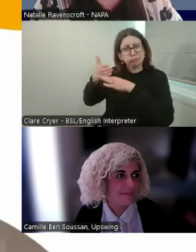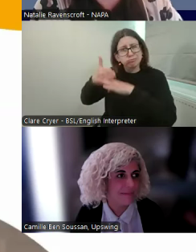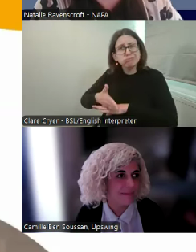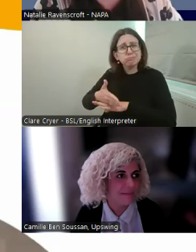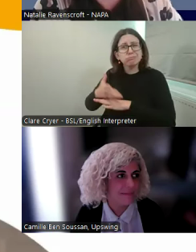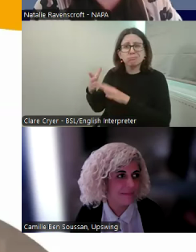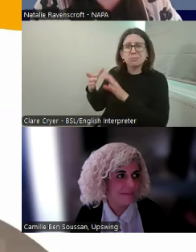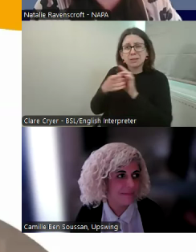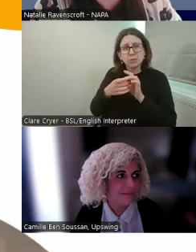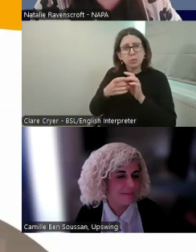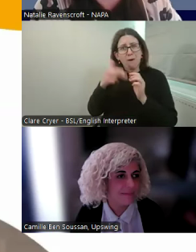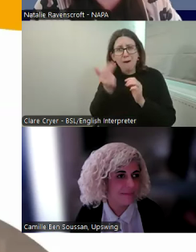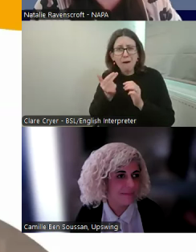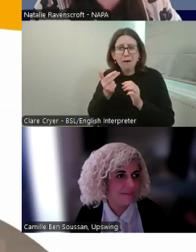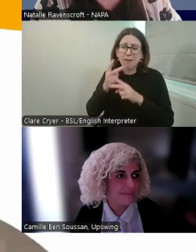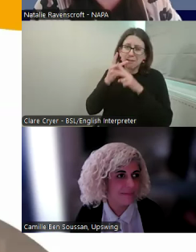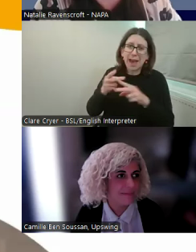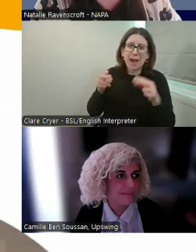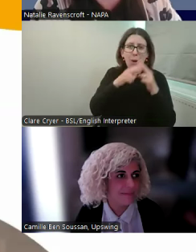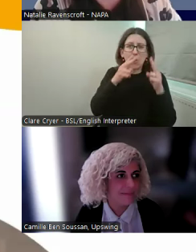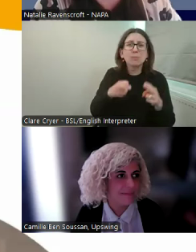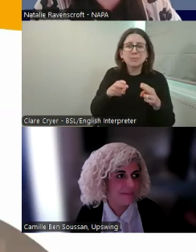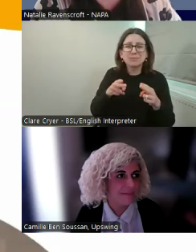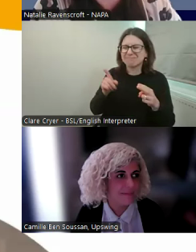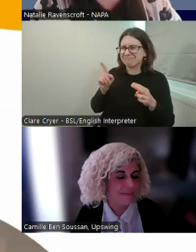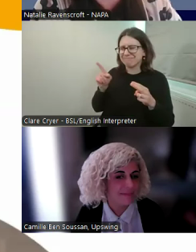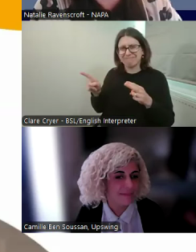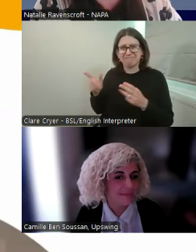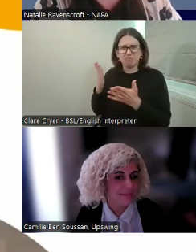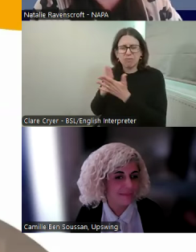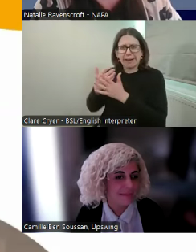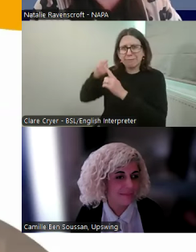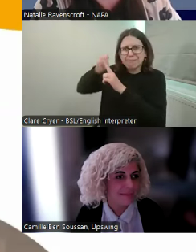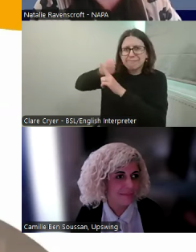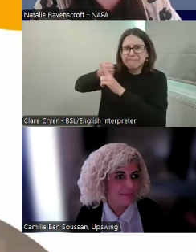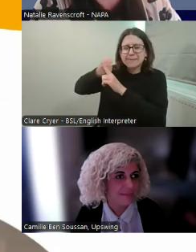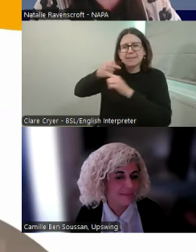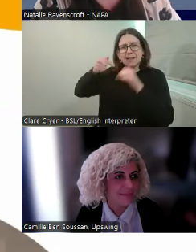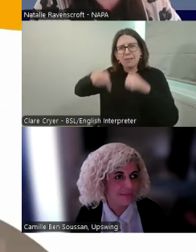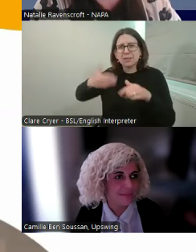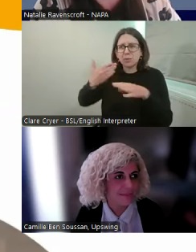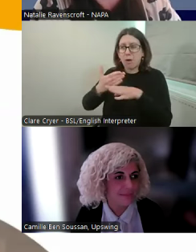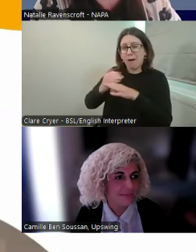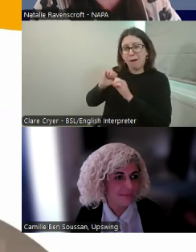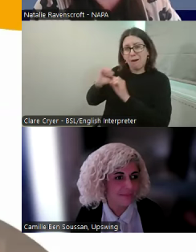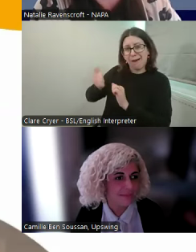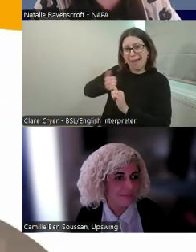homes, and for being such an advocate for this work and setting such high expectations.